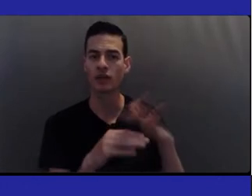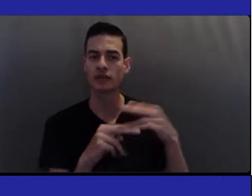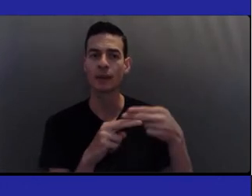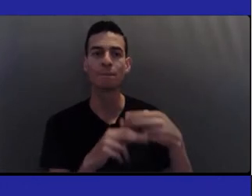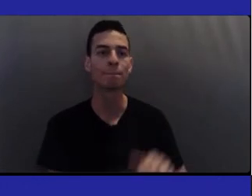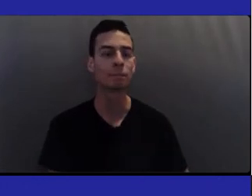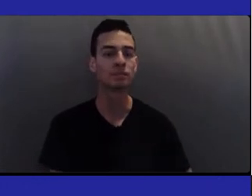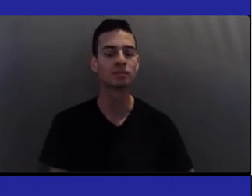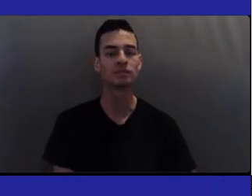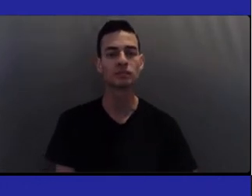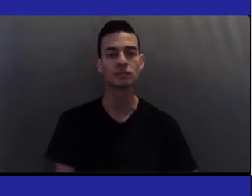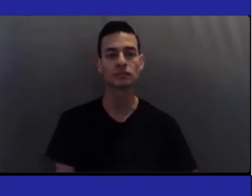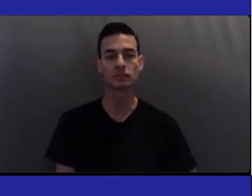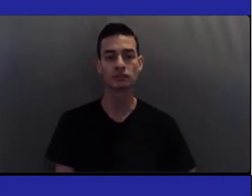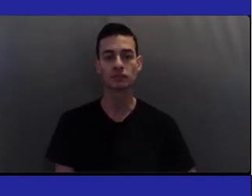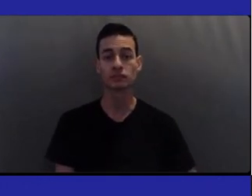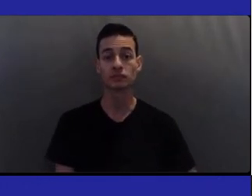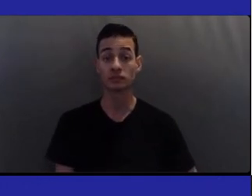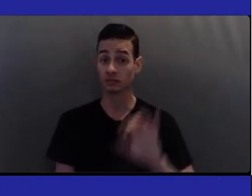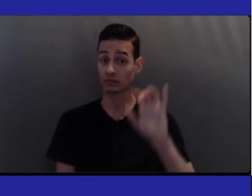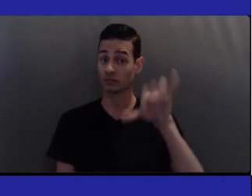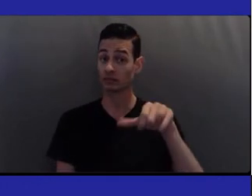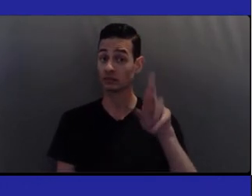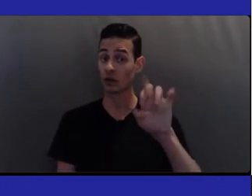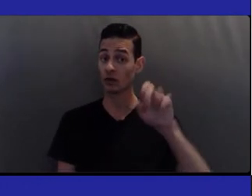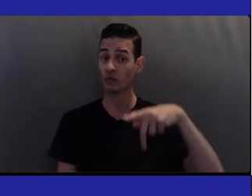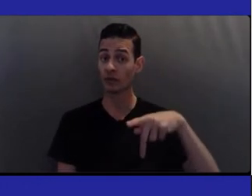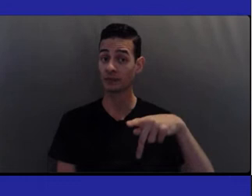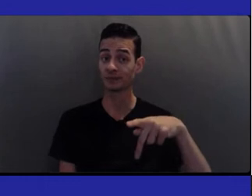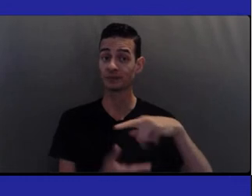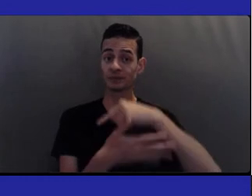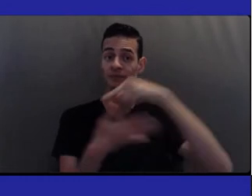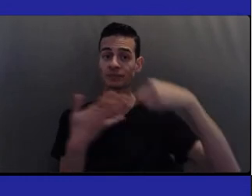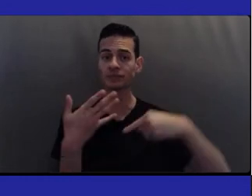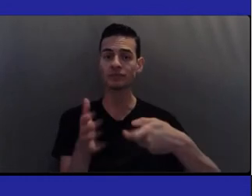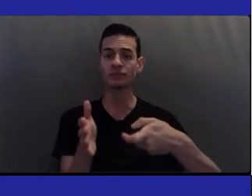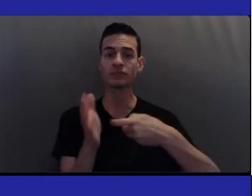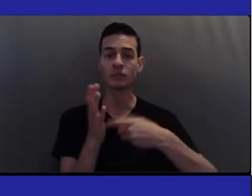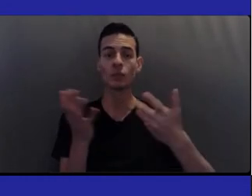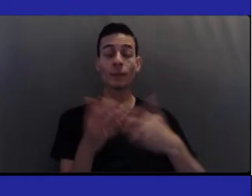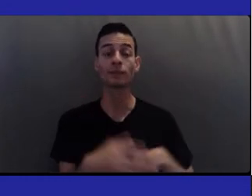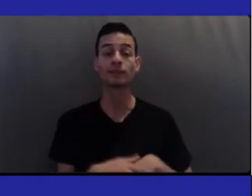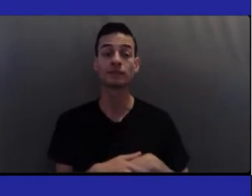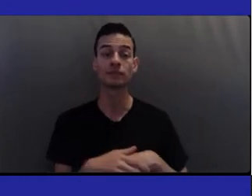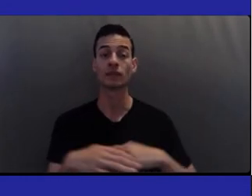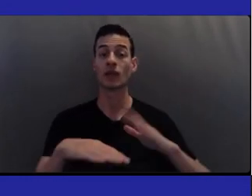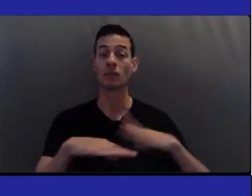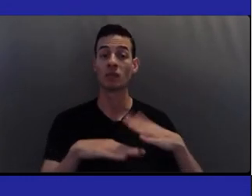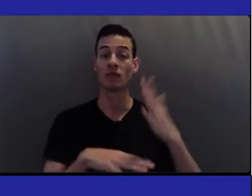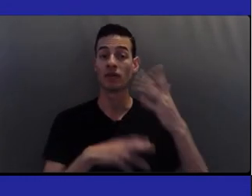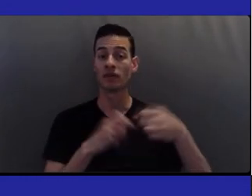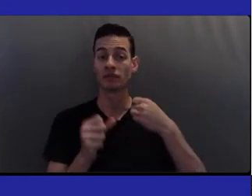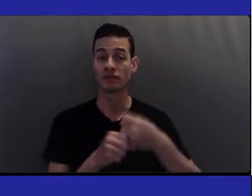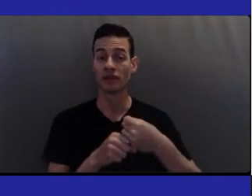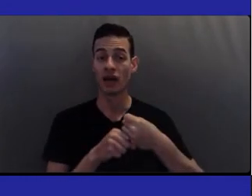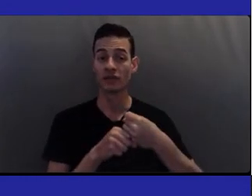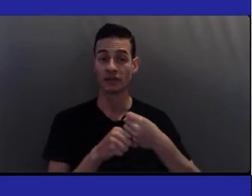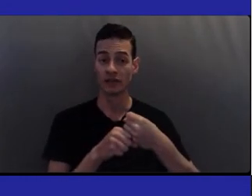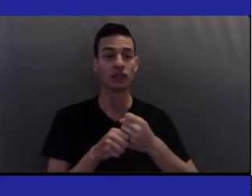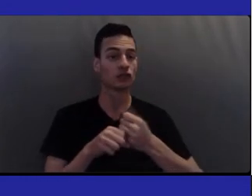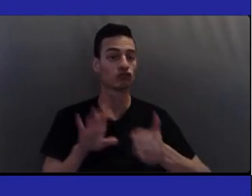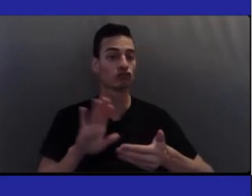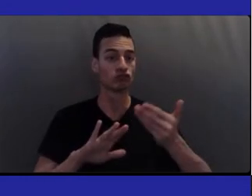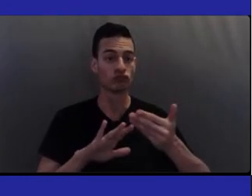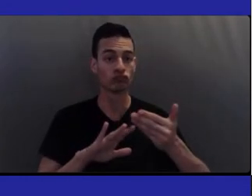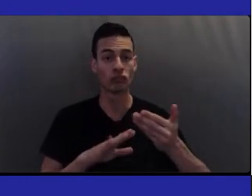Here is the backdrop on our RFP criteria, a minimum criteria of 5 years, MWB utilization, annual revenue over $2